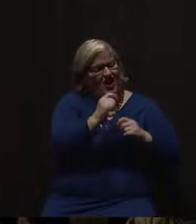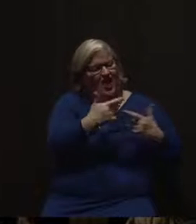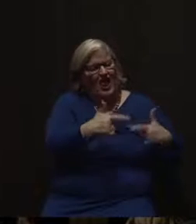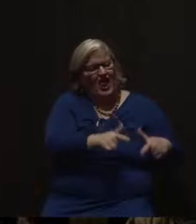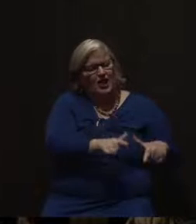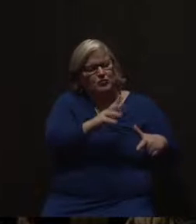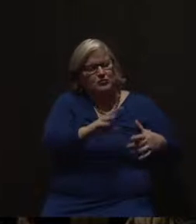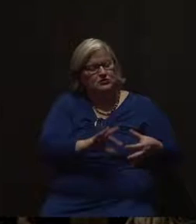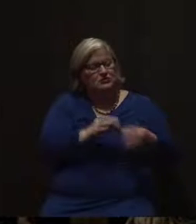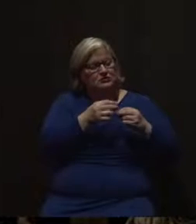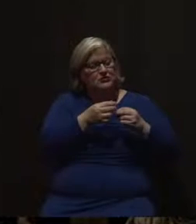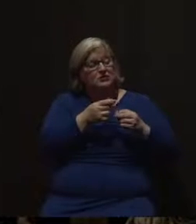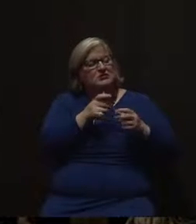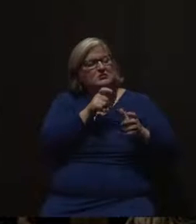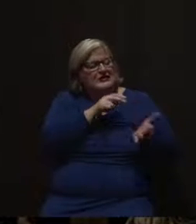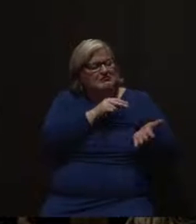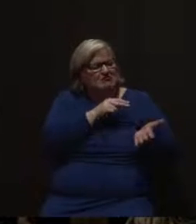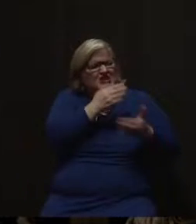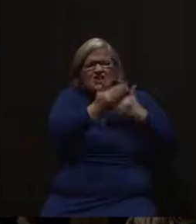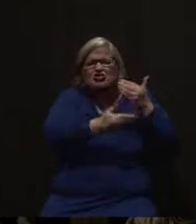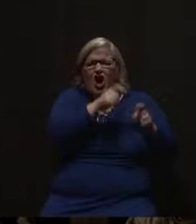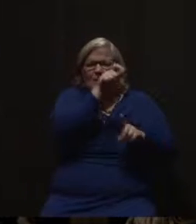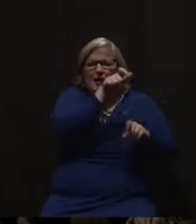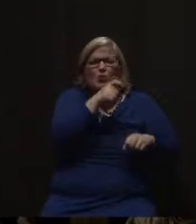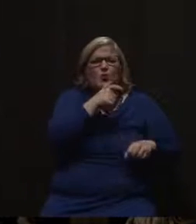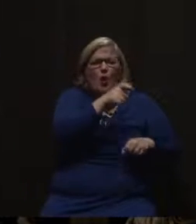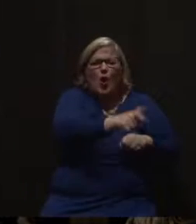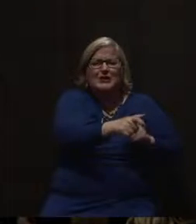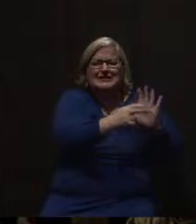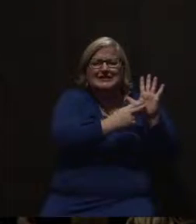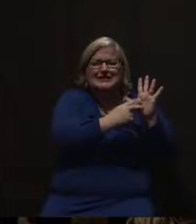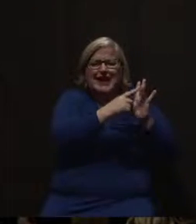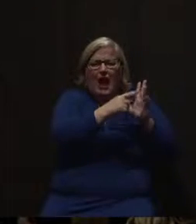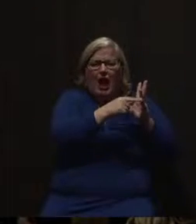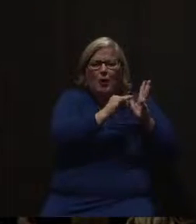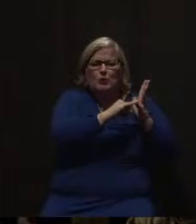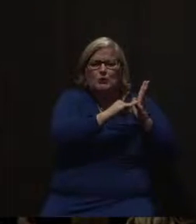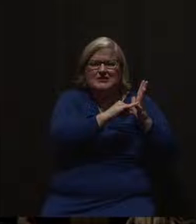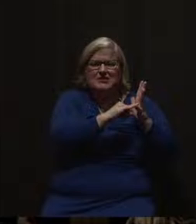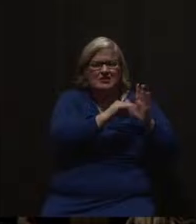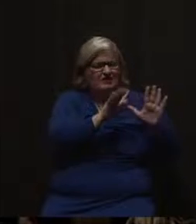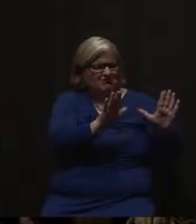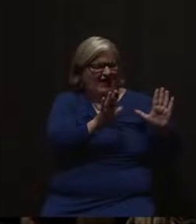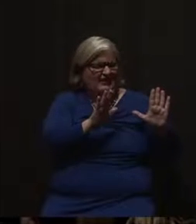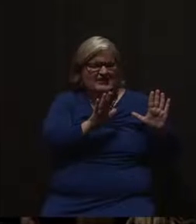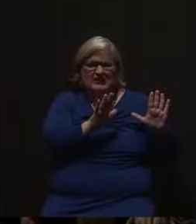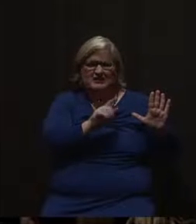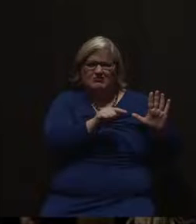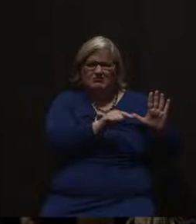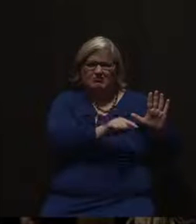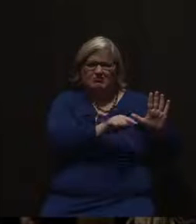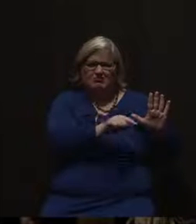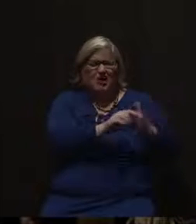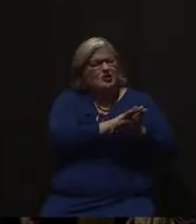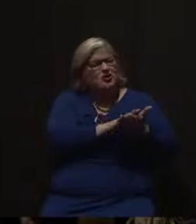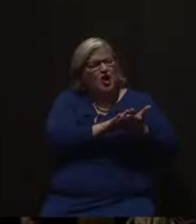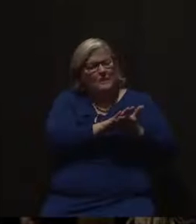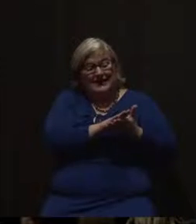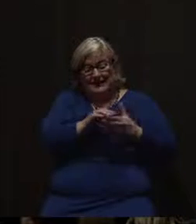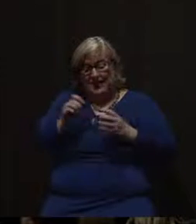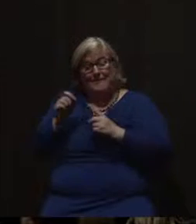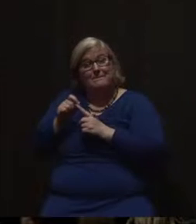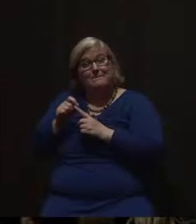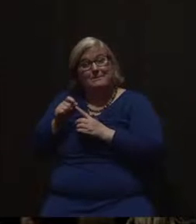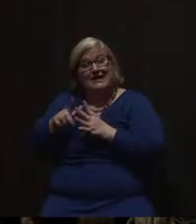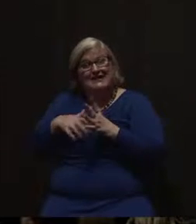made of above nouns, and nouns are the most important words. In Potawatomi,